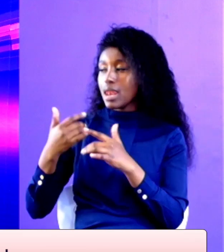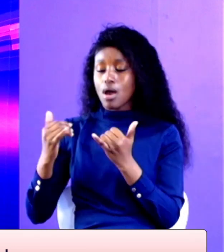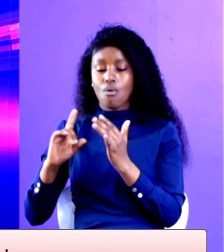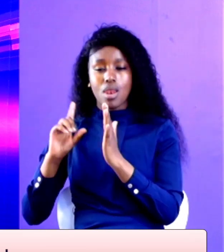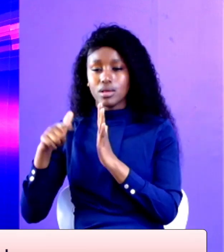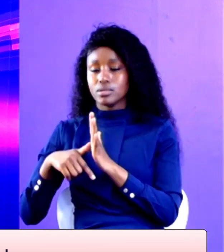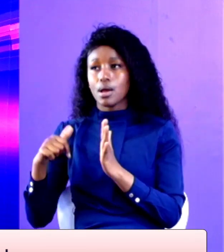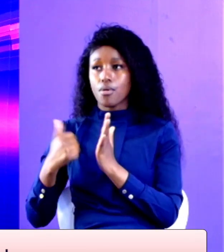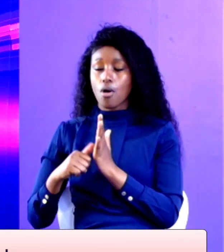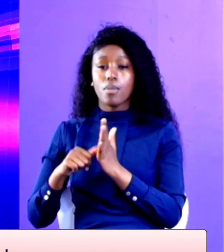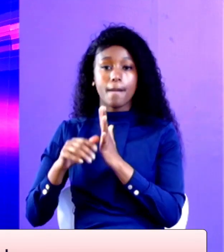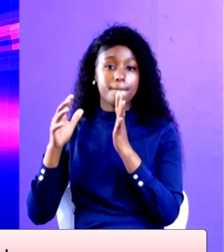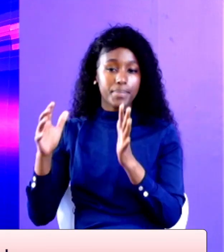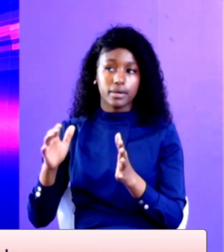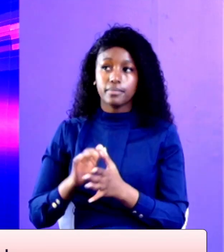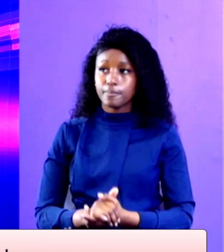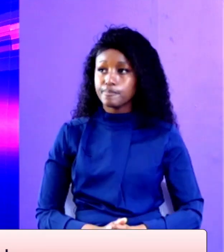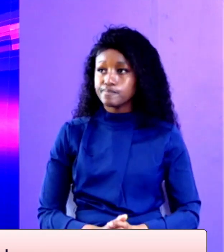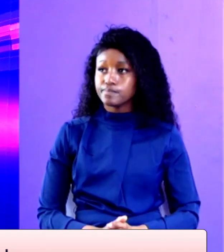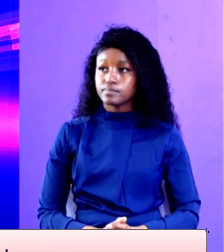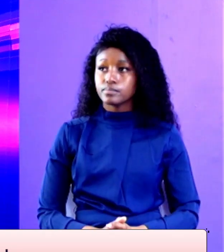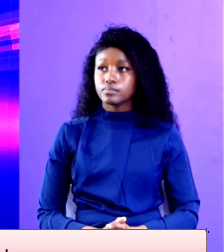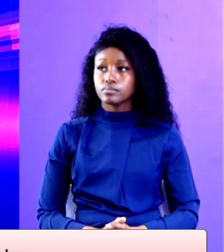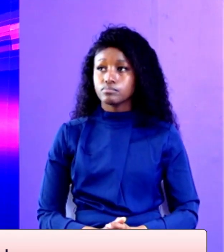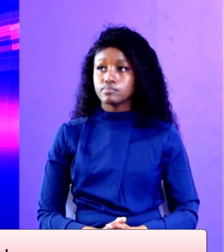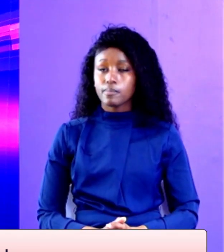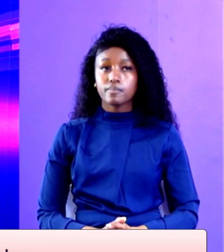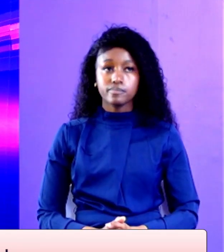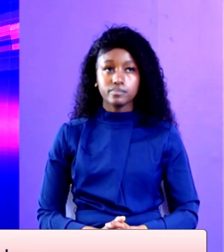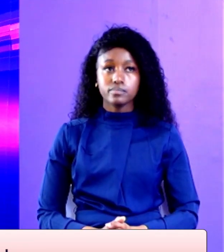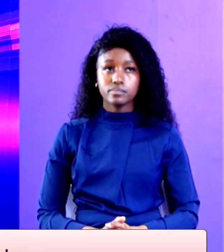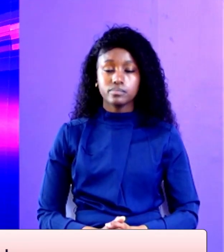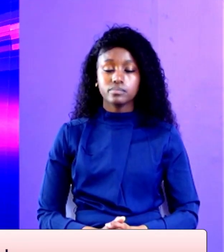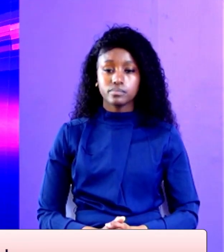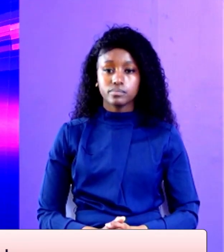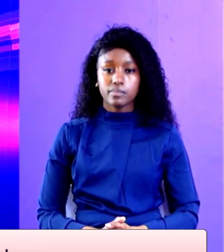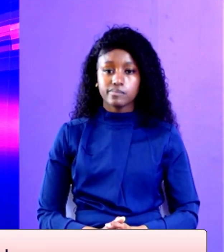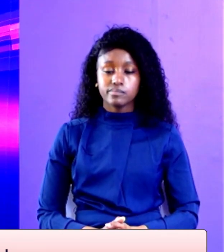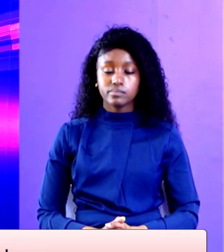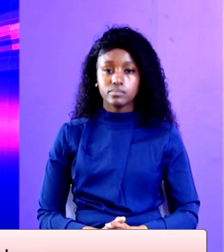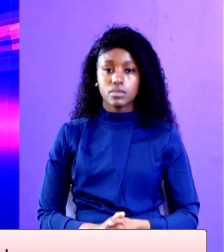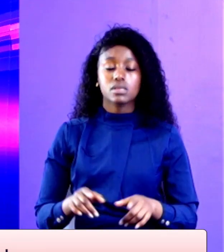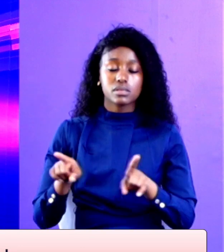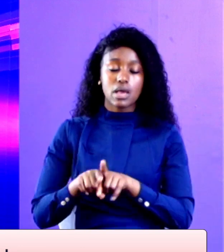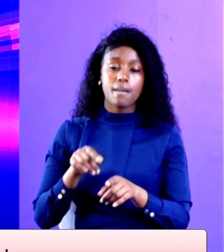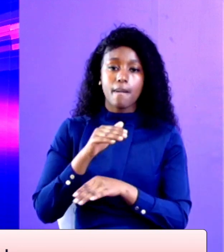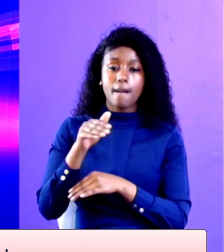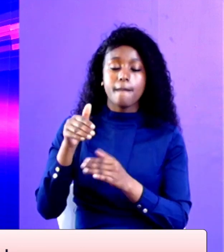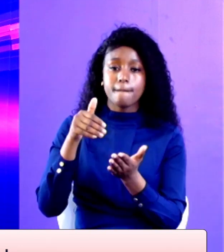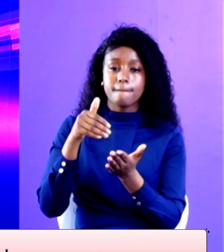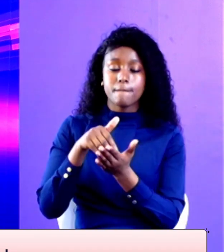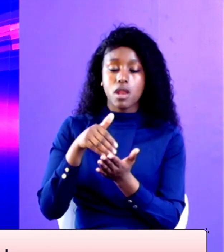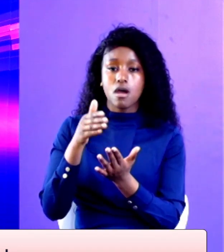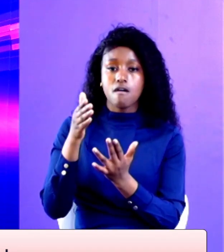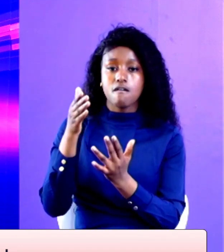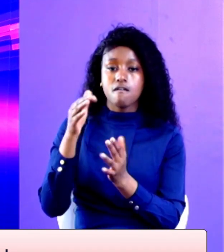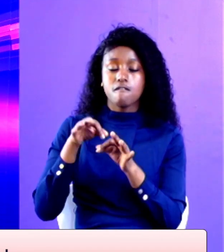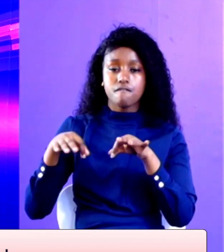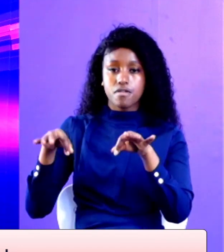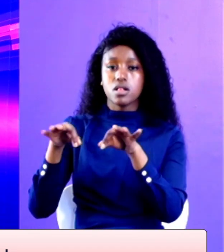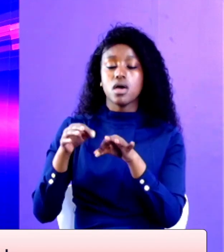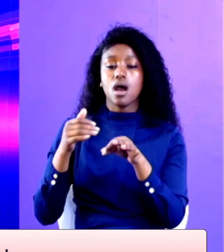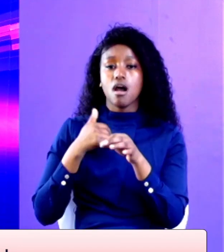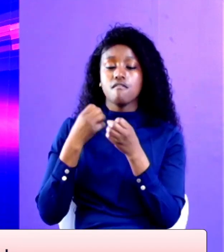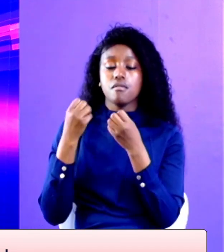time. So I think Harvey Elliott could be leaving. And the midfield has so many players. So I think